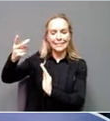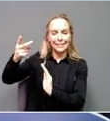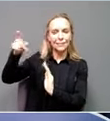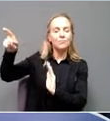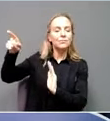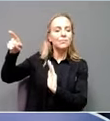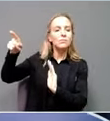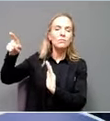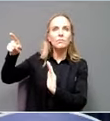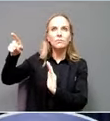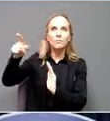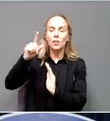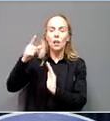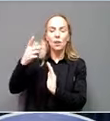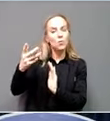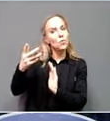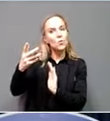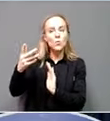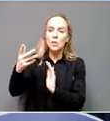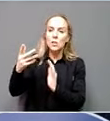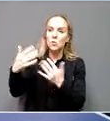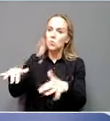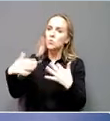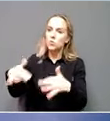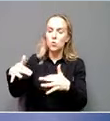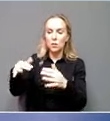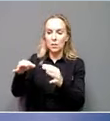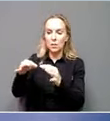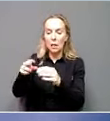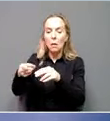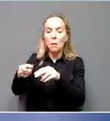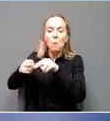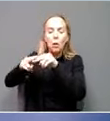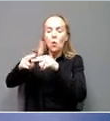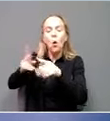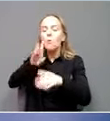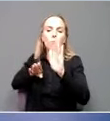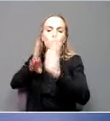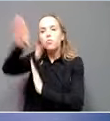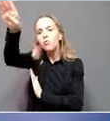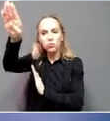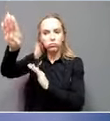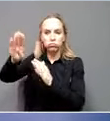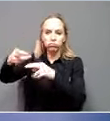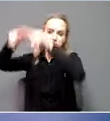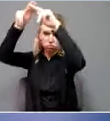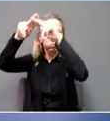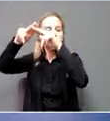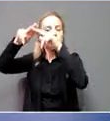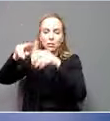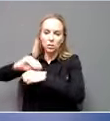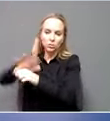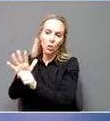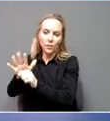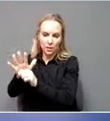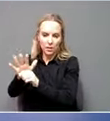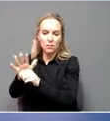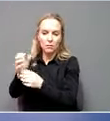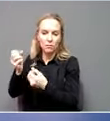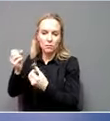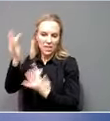not just a significant uptick, but a surge in COVID cases. And in places with the